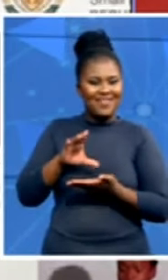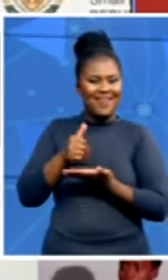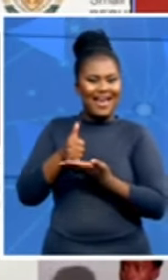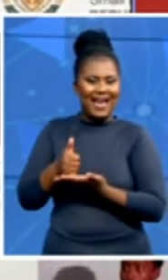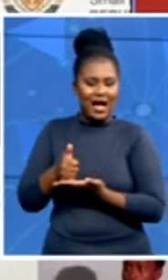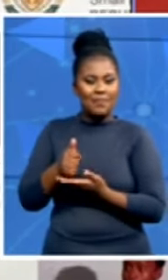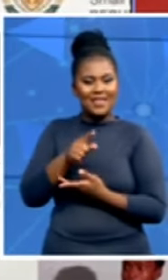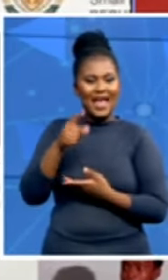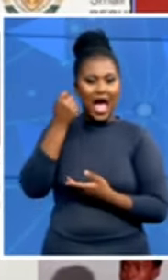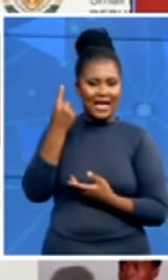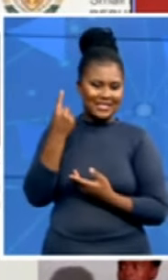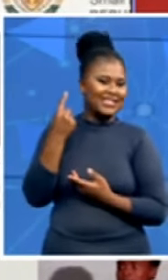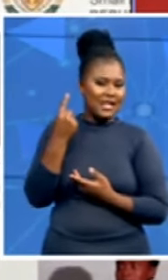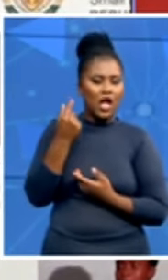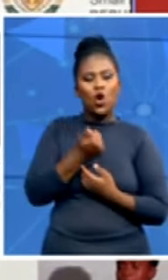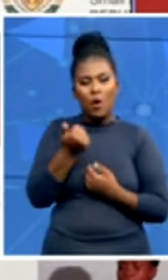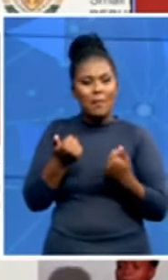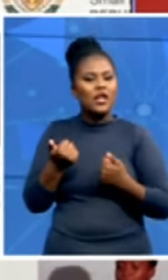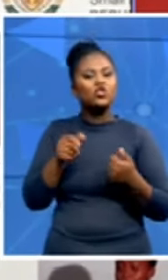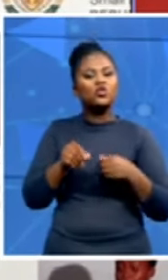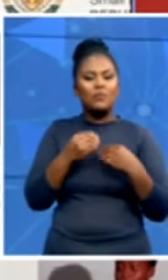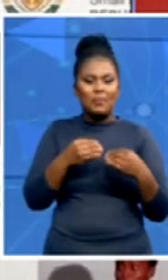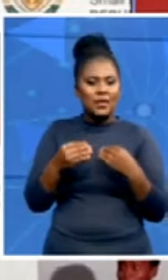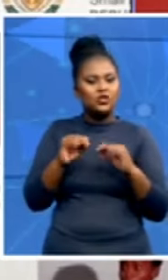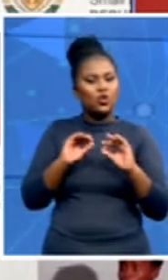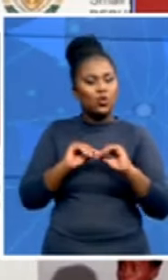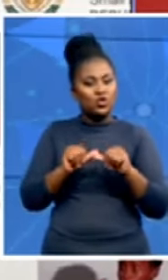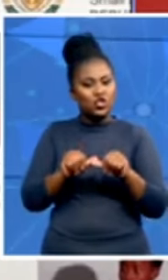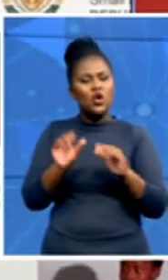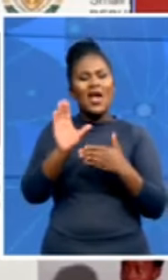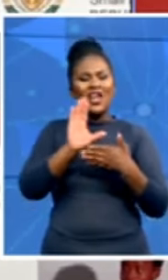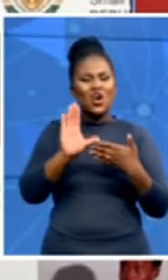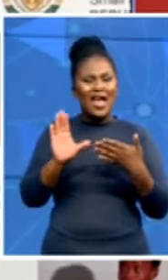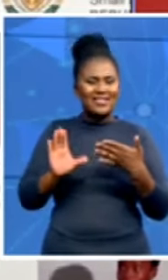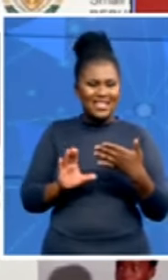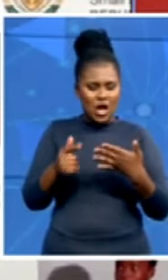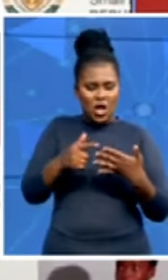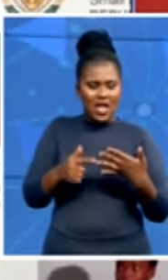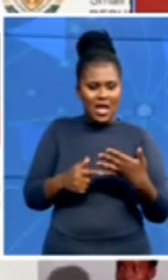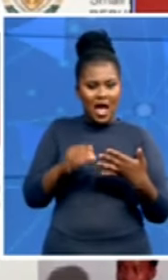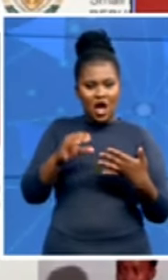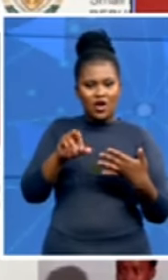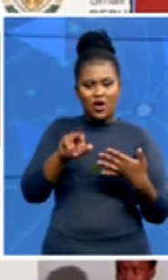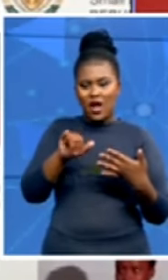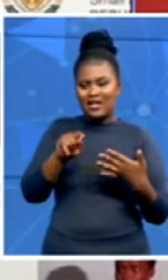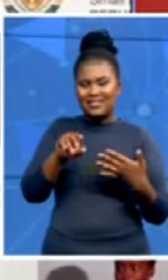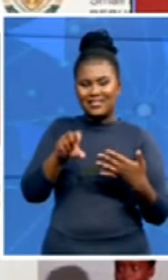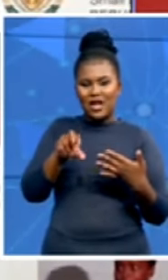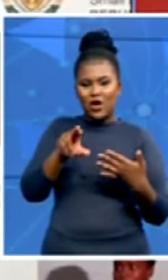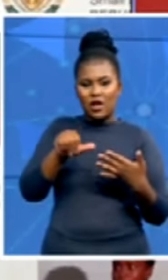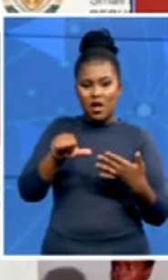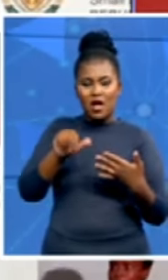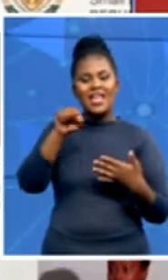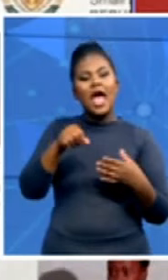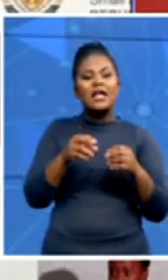But also in terms of the criterion, as I explained, that different things were put in place. Of course, the first thing was to make sure that indeed you are a